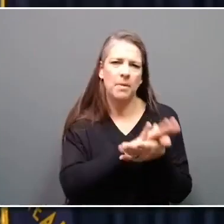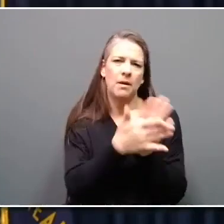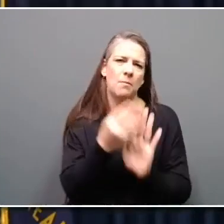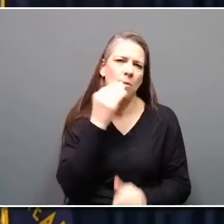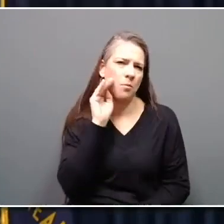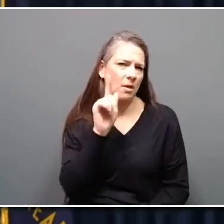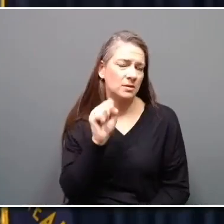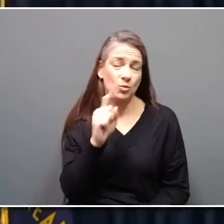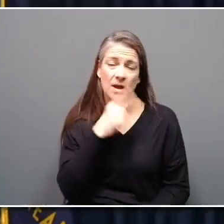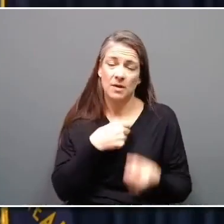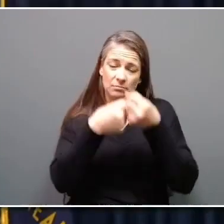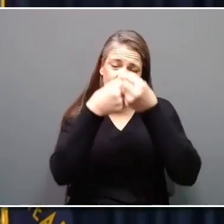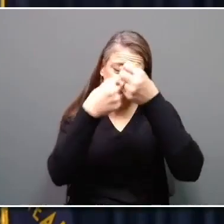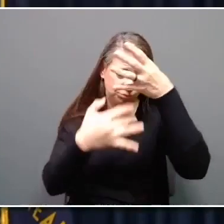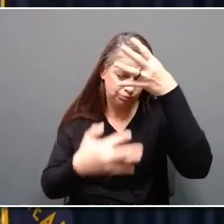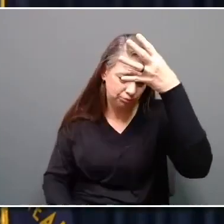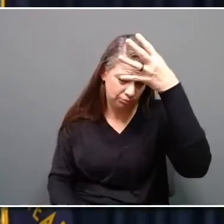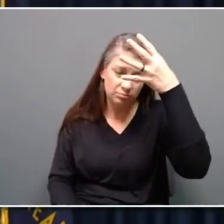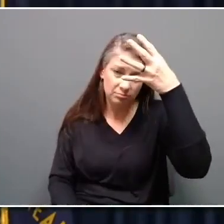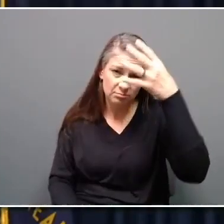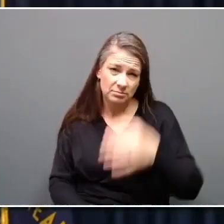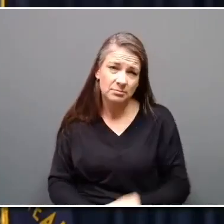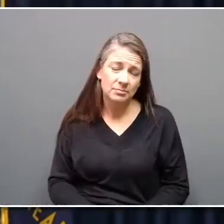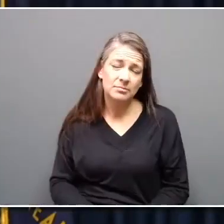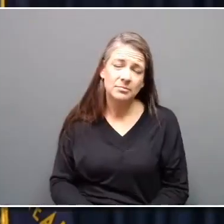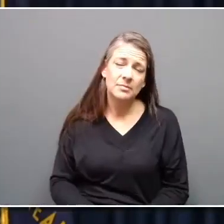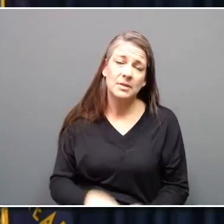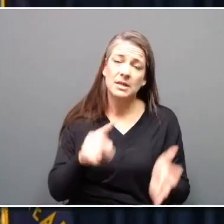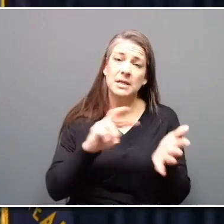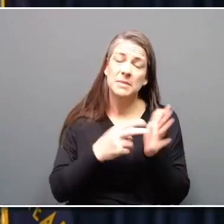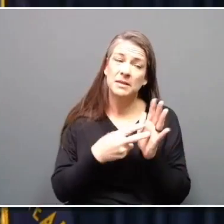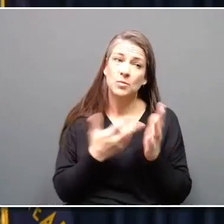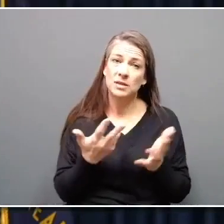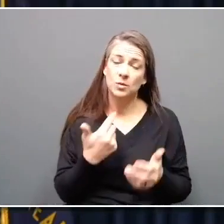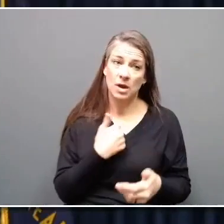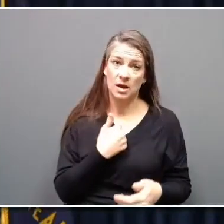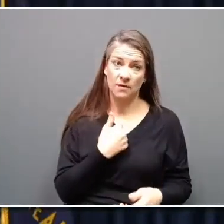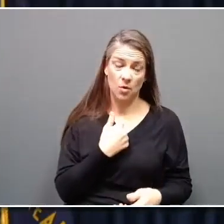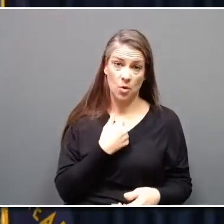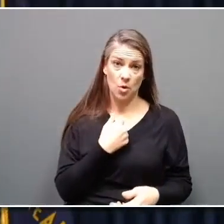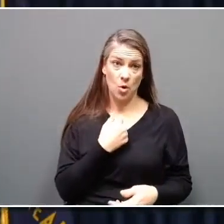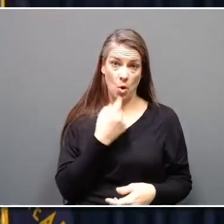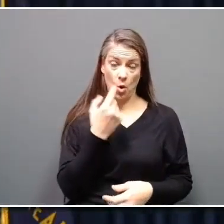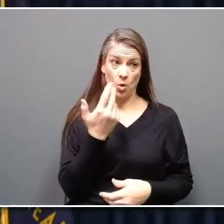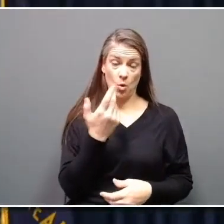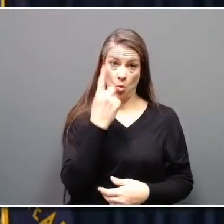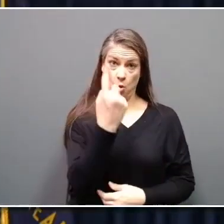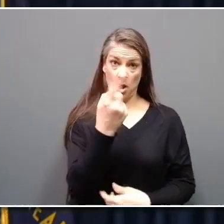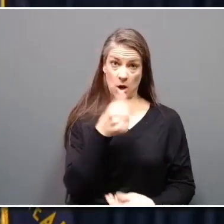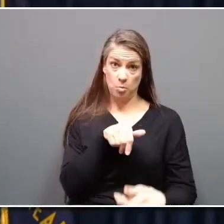other reasons. What that means is just one approach doesn't work for quote unquote